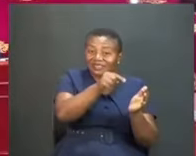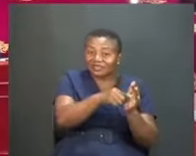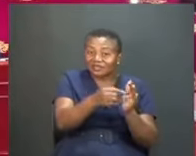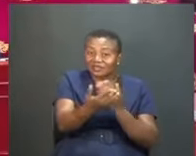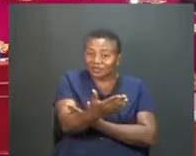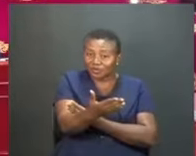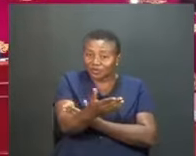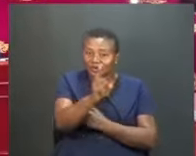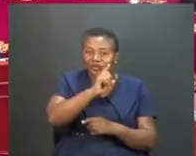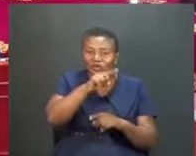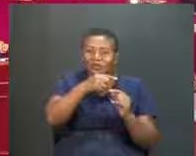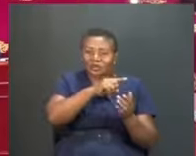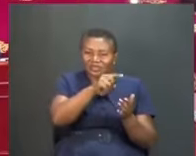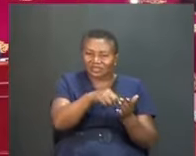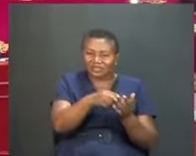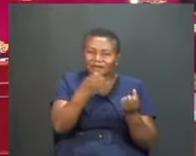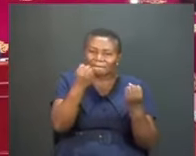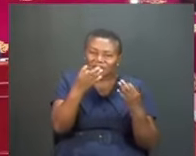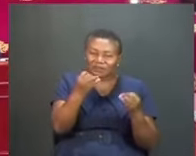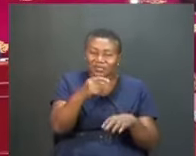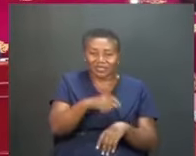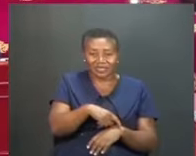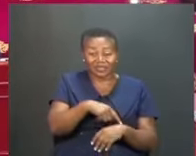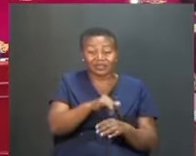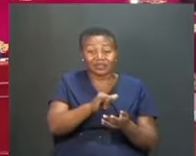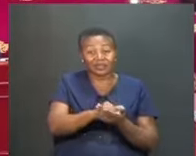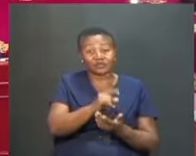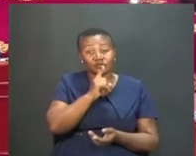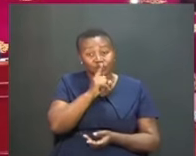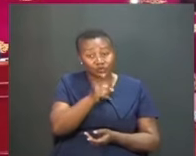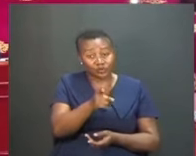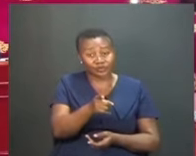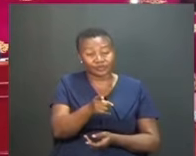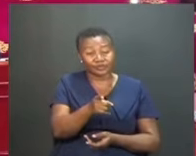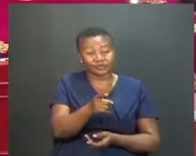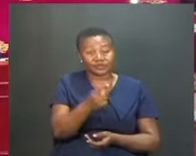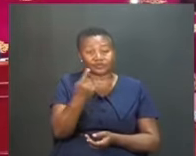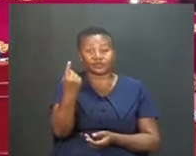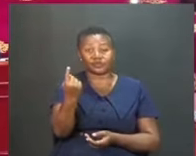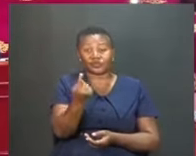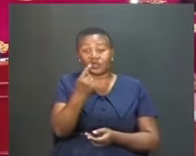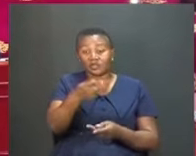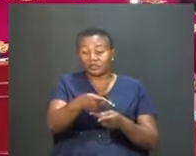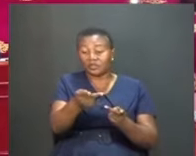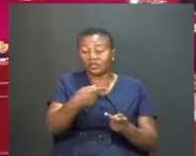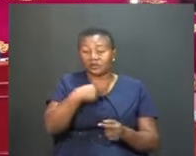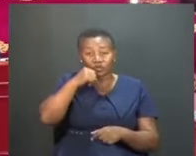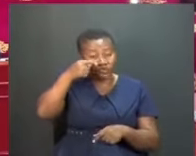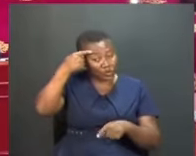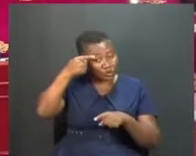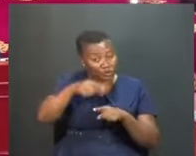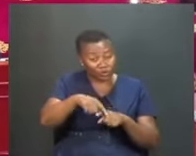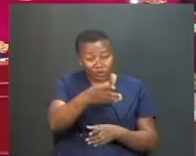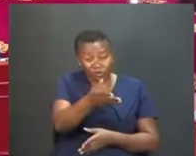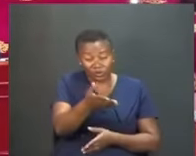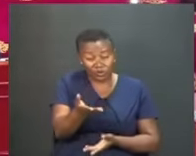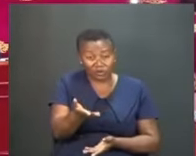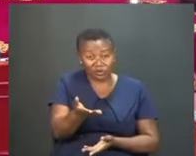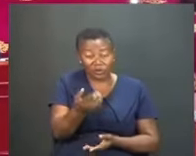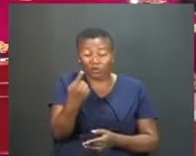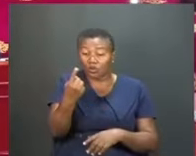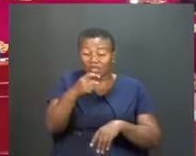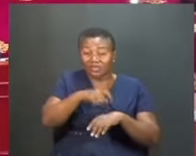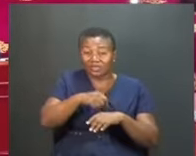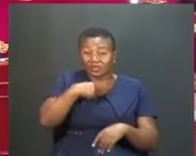number of times. That is true. The only place I disagree with you, and I'm trying to draw your